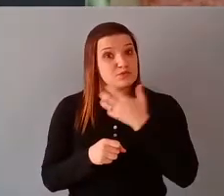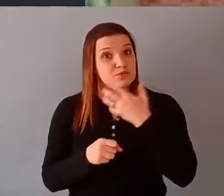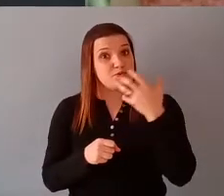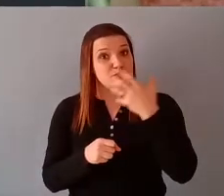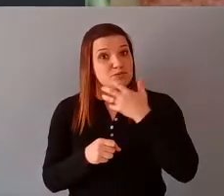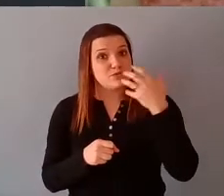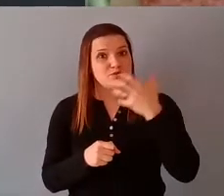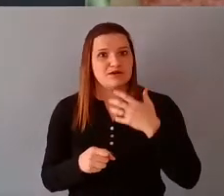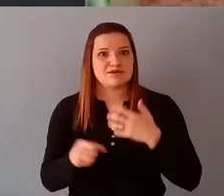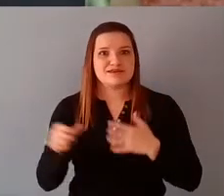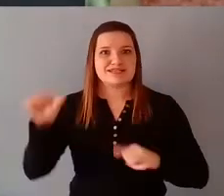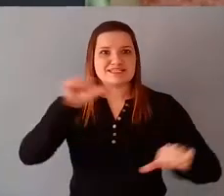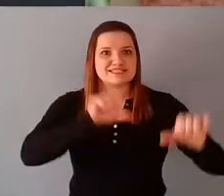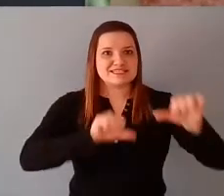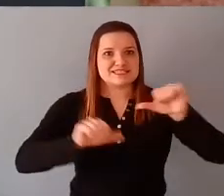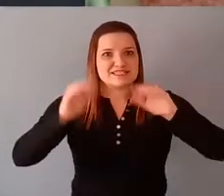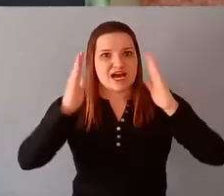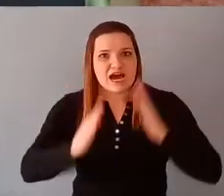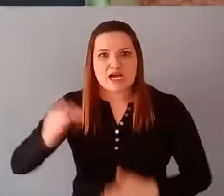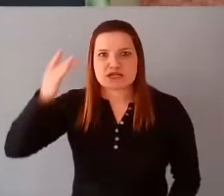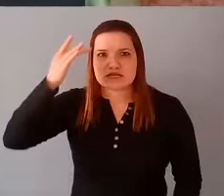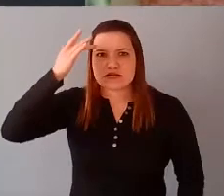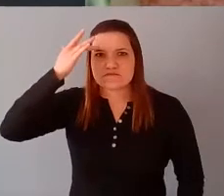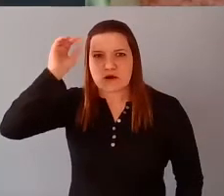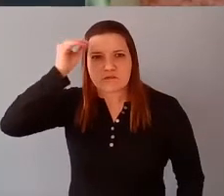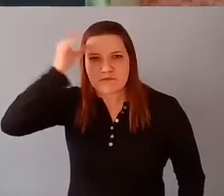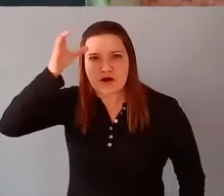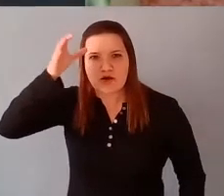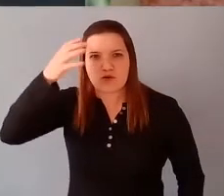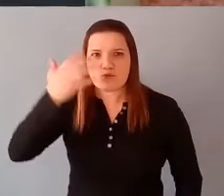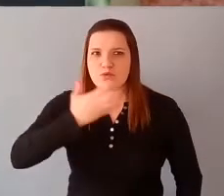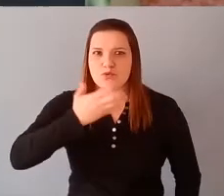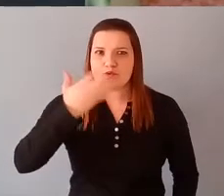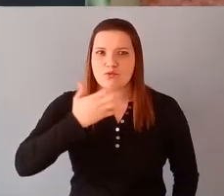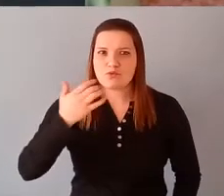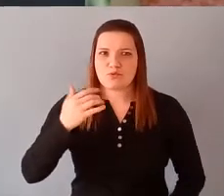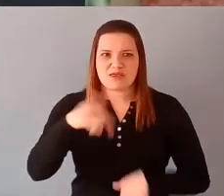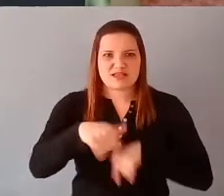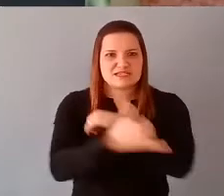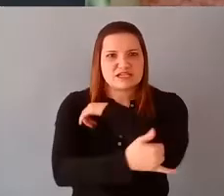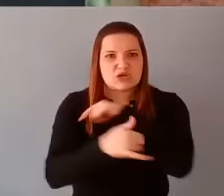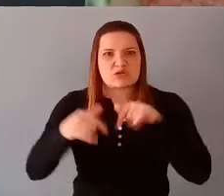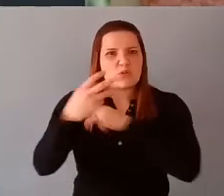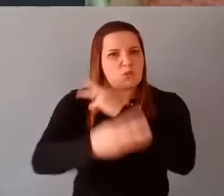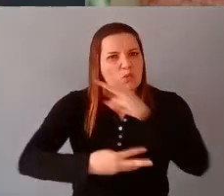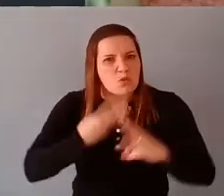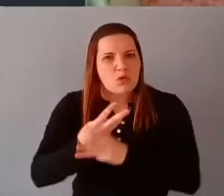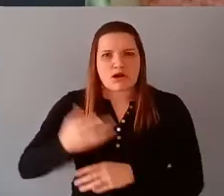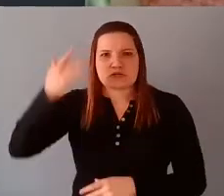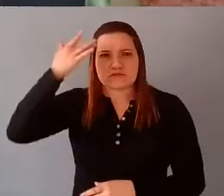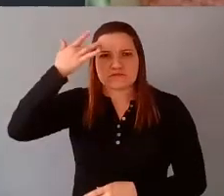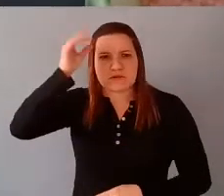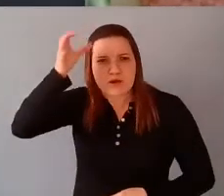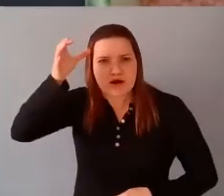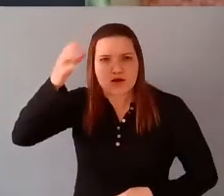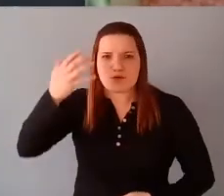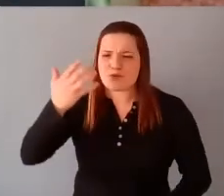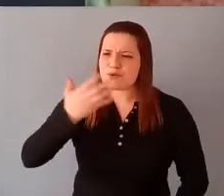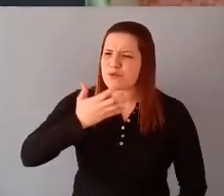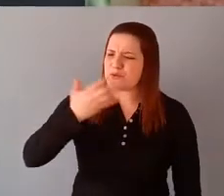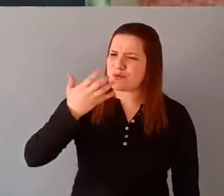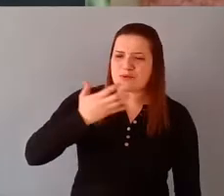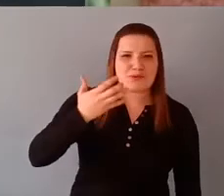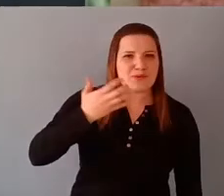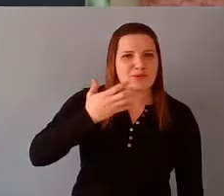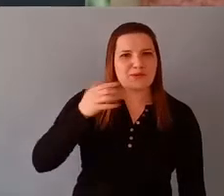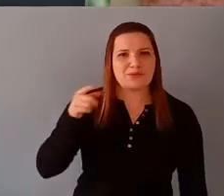brilliant scientists in this country, in this world, and the incredible logistical,